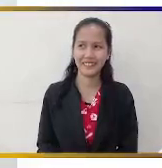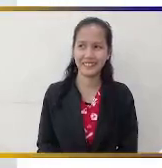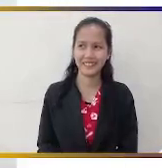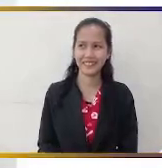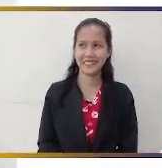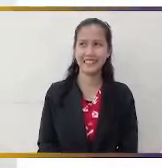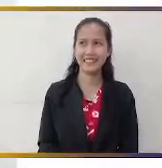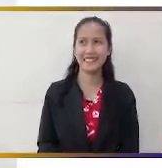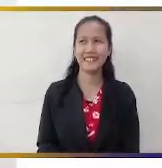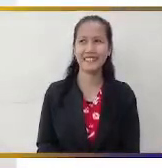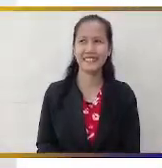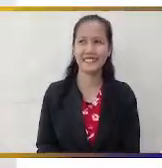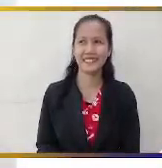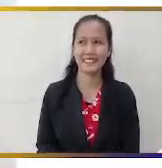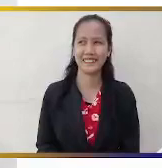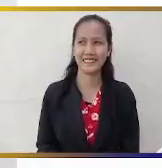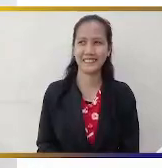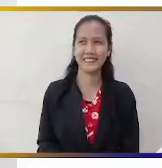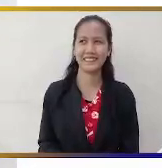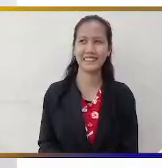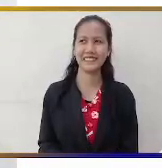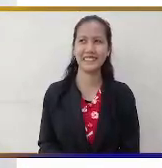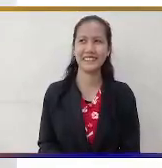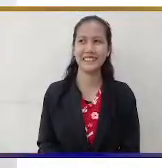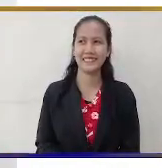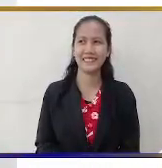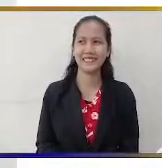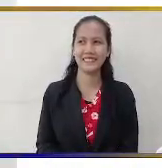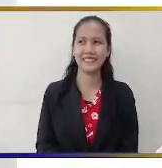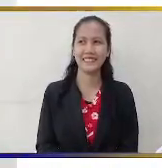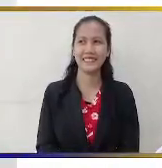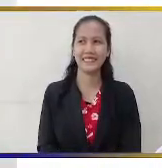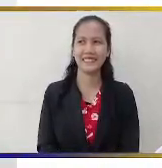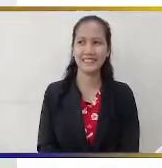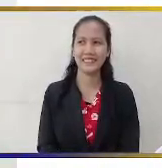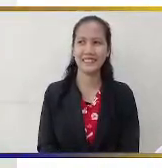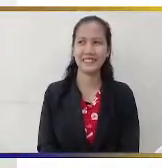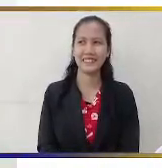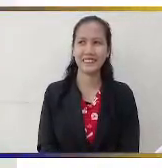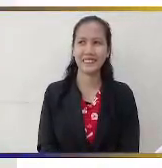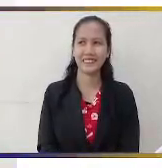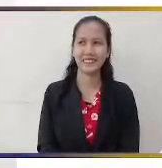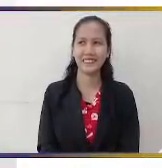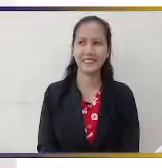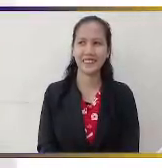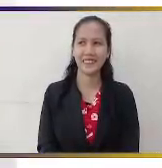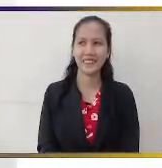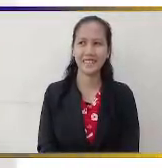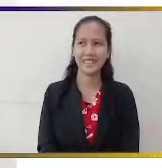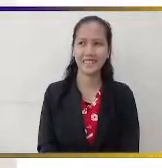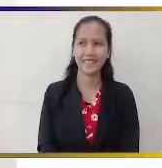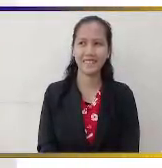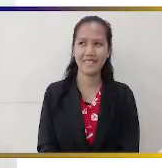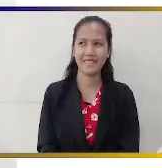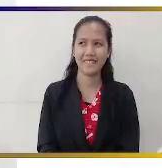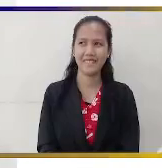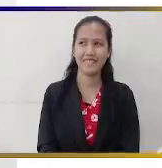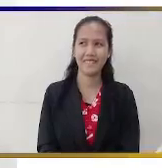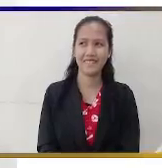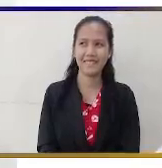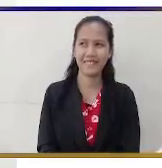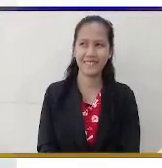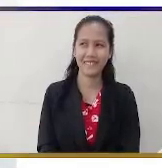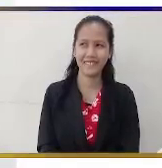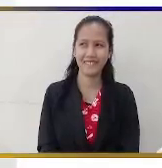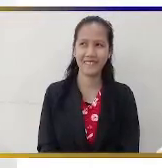Hold it. Listen. We're having fun. I'm done. No more preaching. No more preaching. No more preaching.